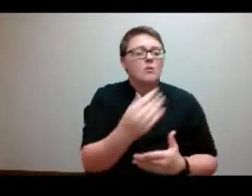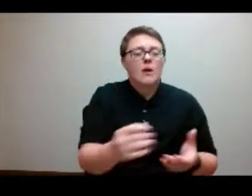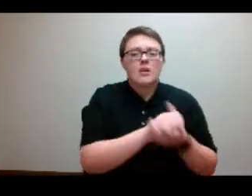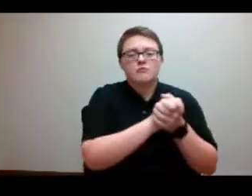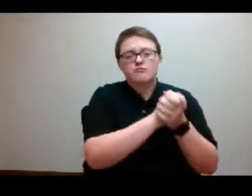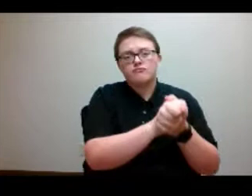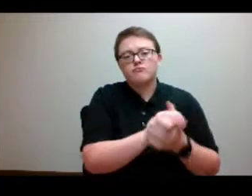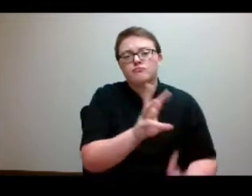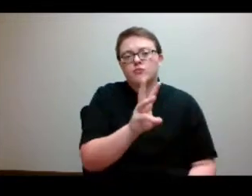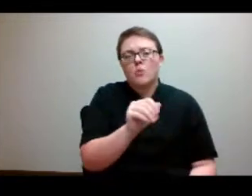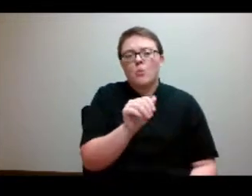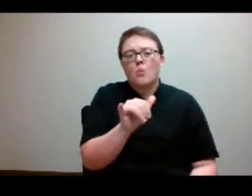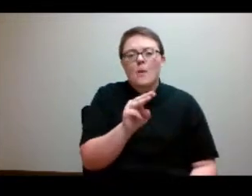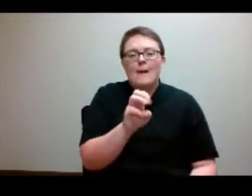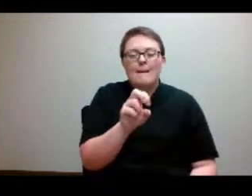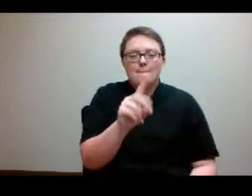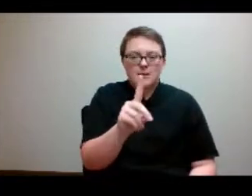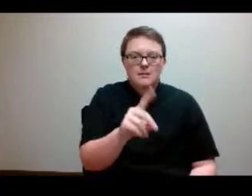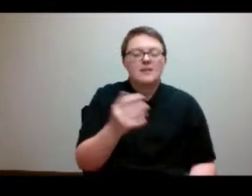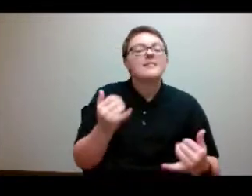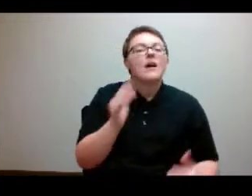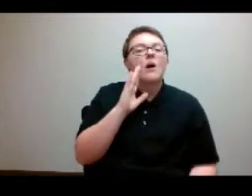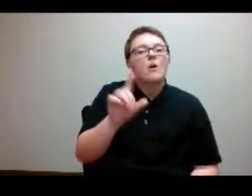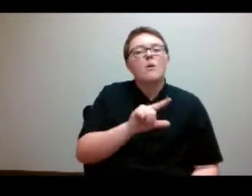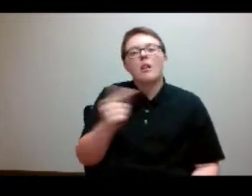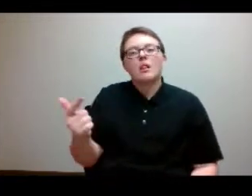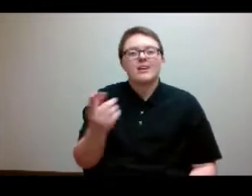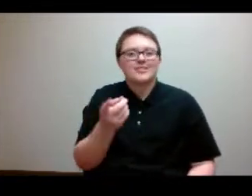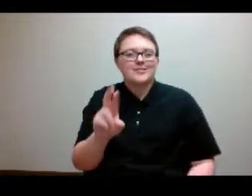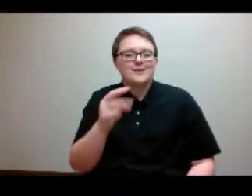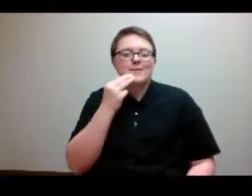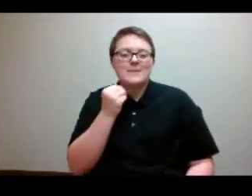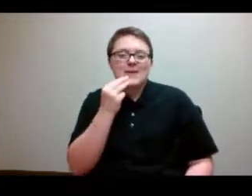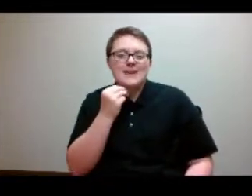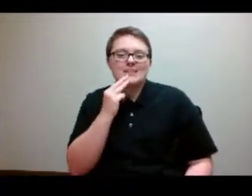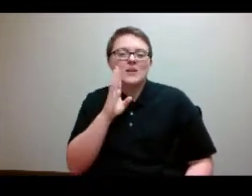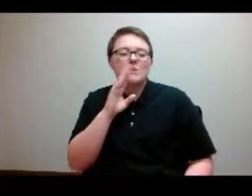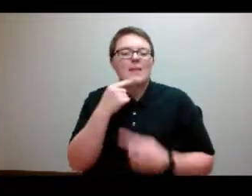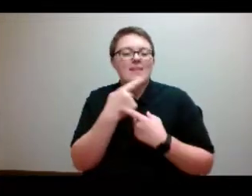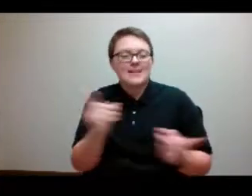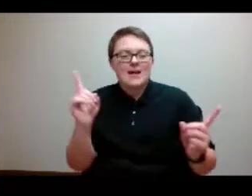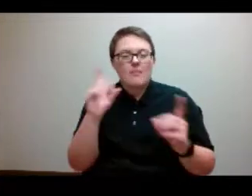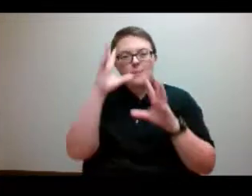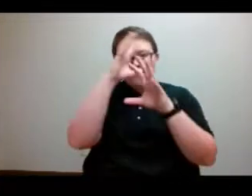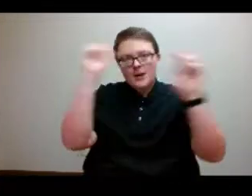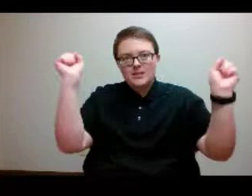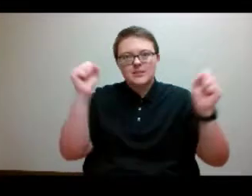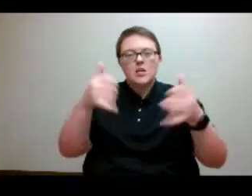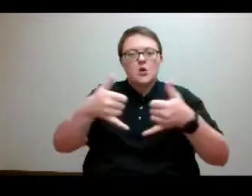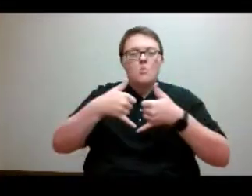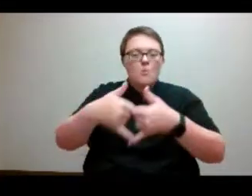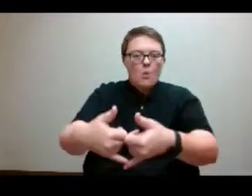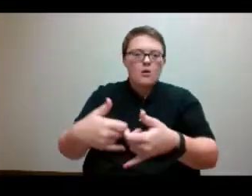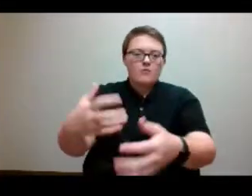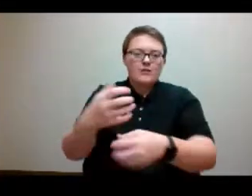And now I'd like to turn the program over to Dr. Madison to announce the President's Award recipients. Dr.